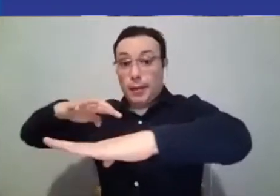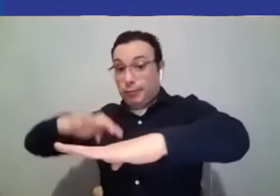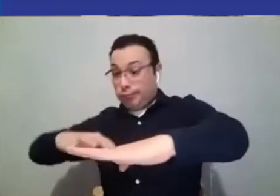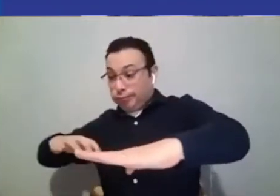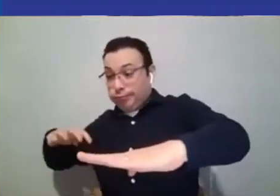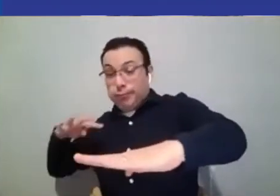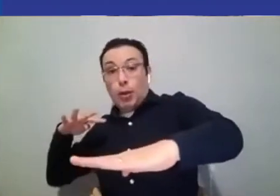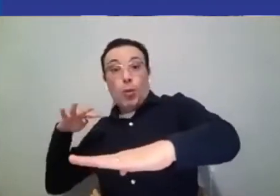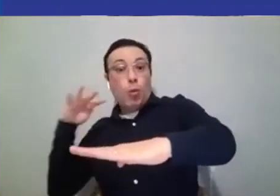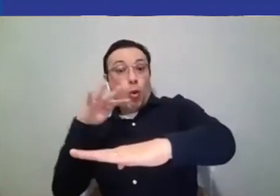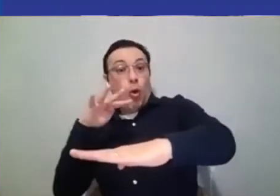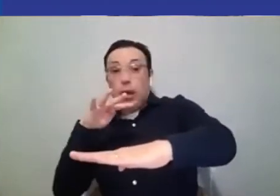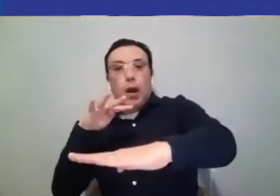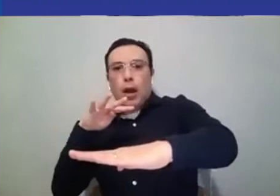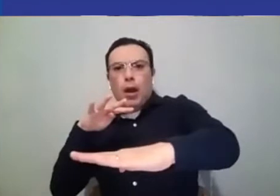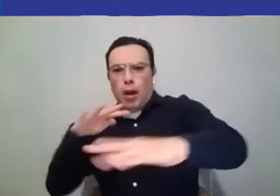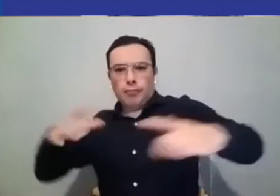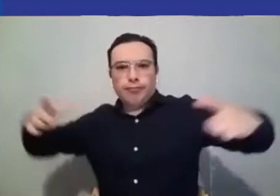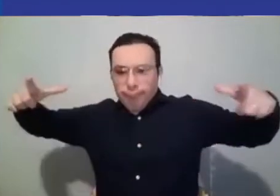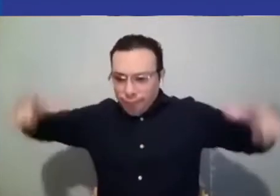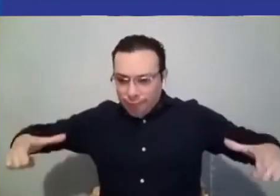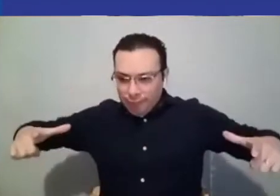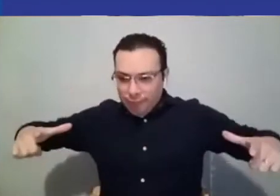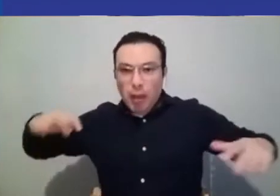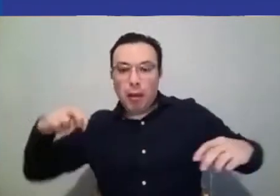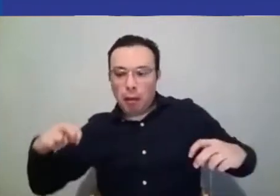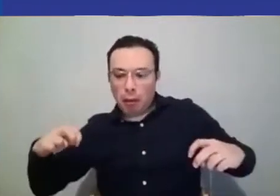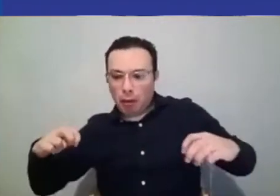the audience, the spectator, and the dancer. So that